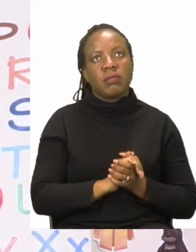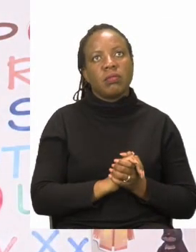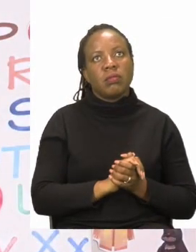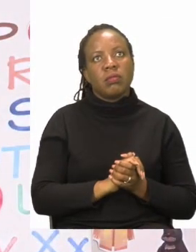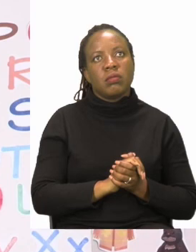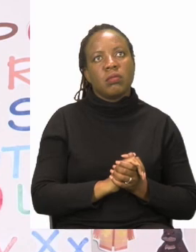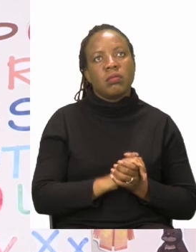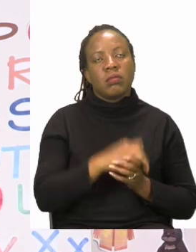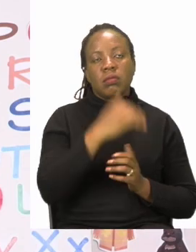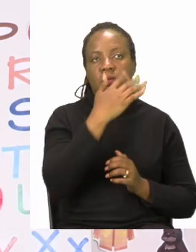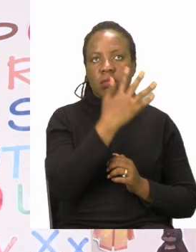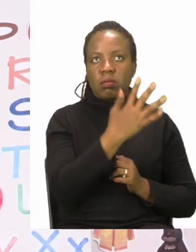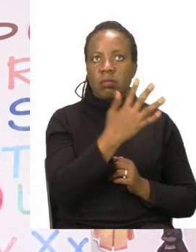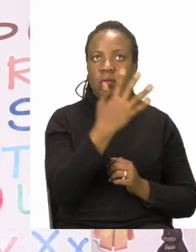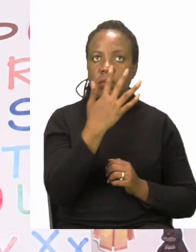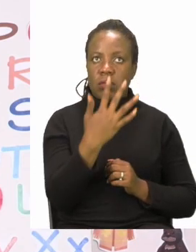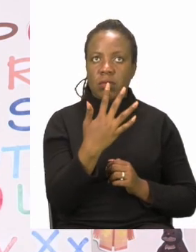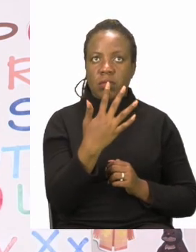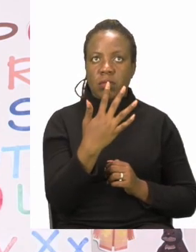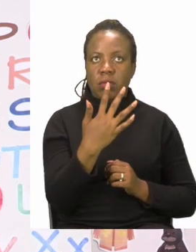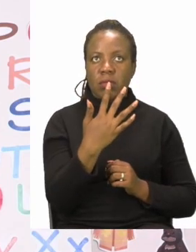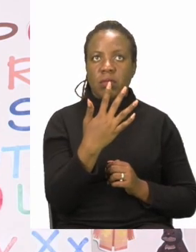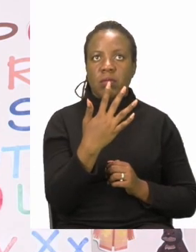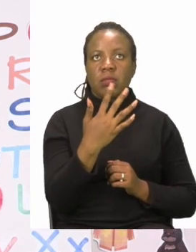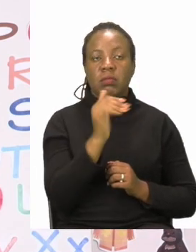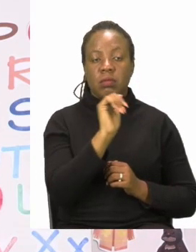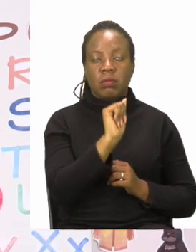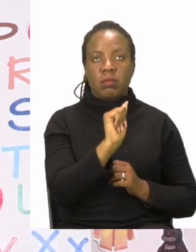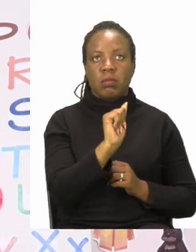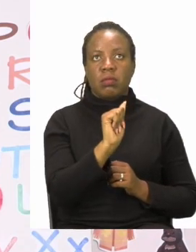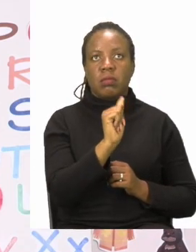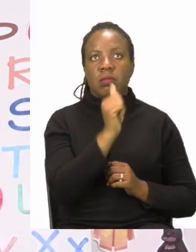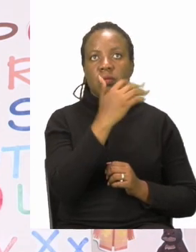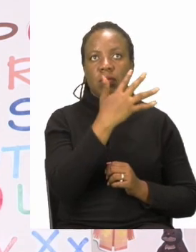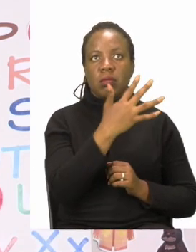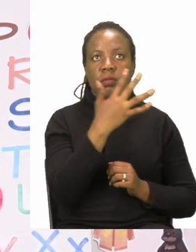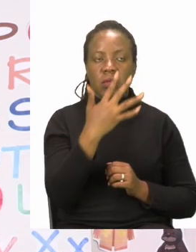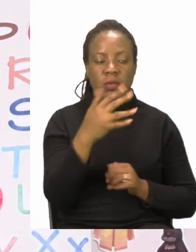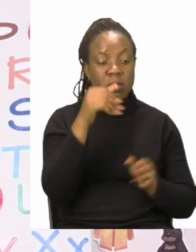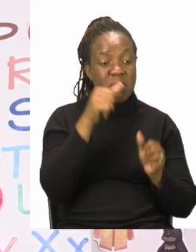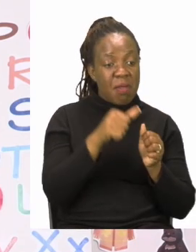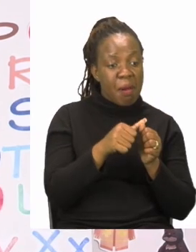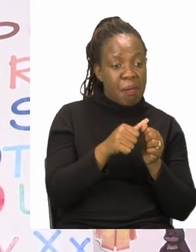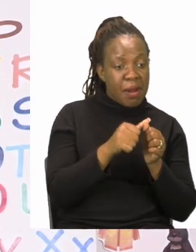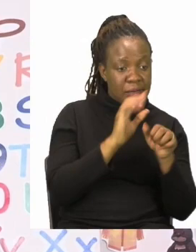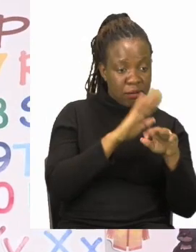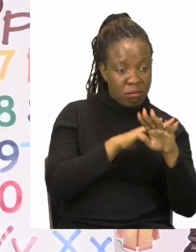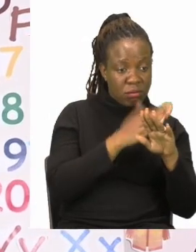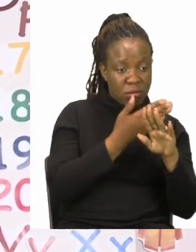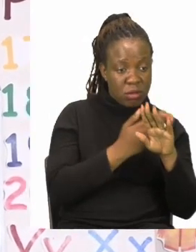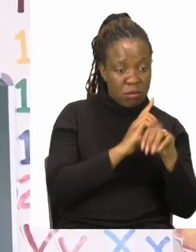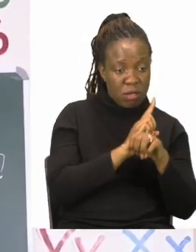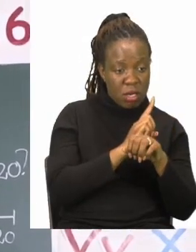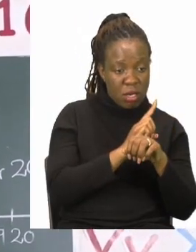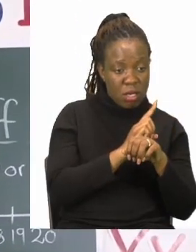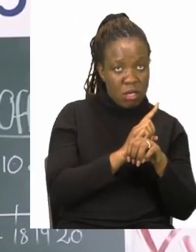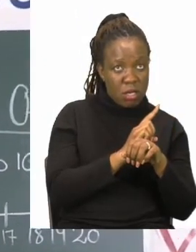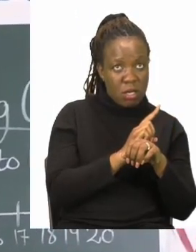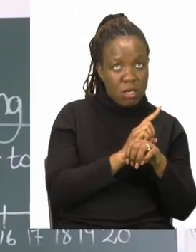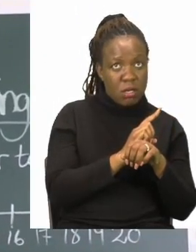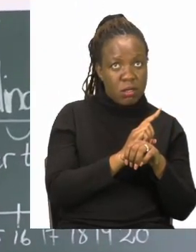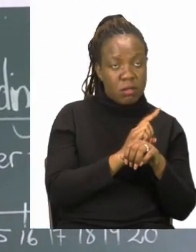the number 55. Now remember how we did the previous example? We have to look at